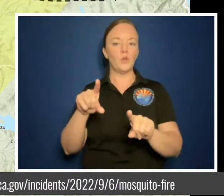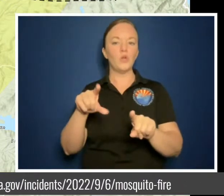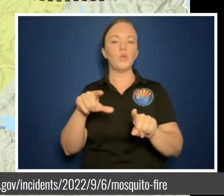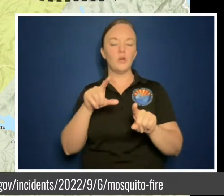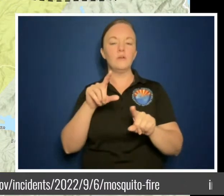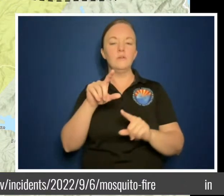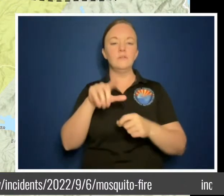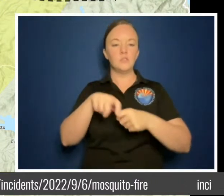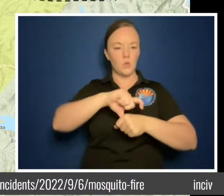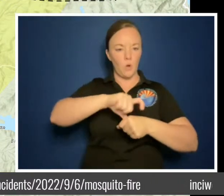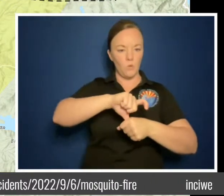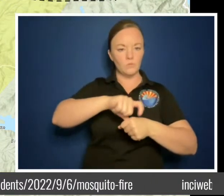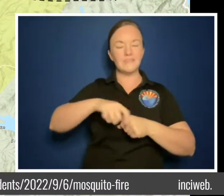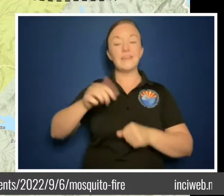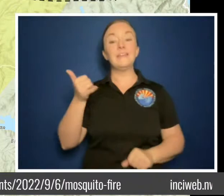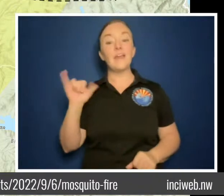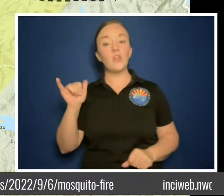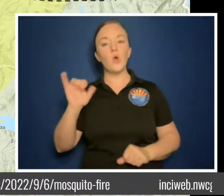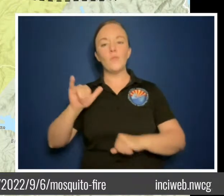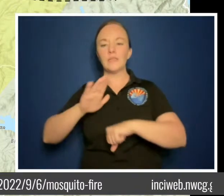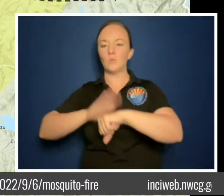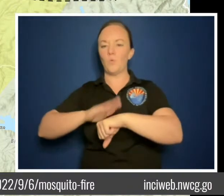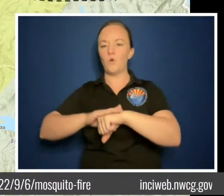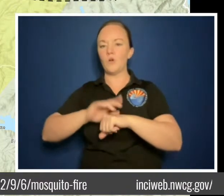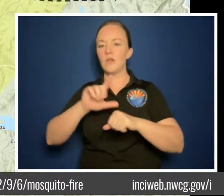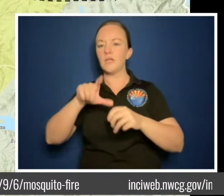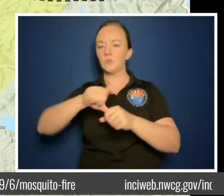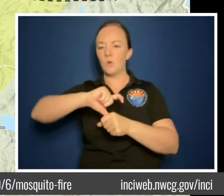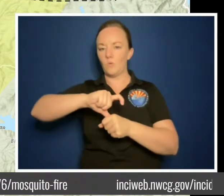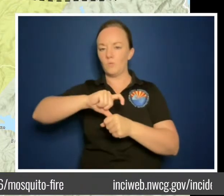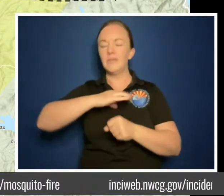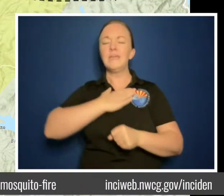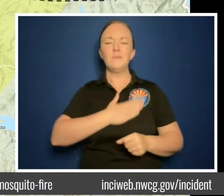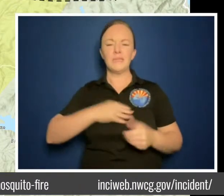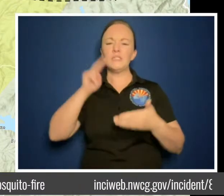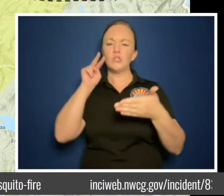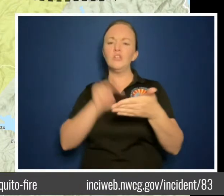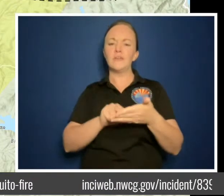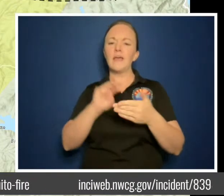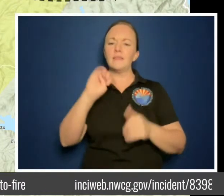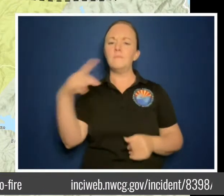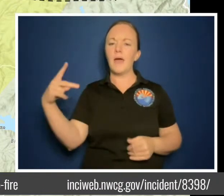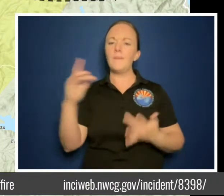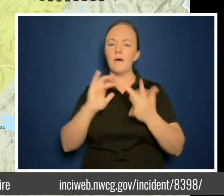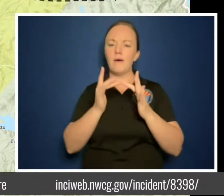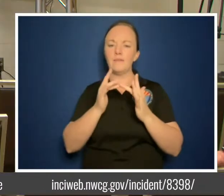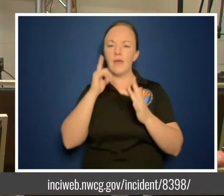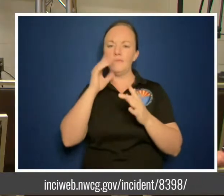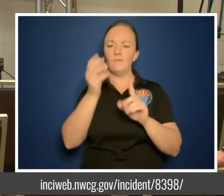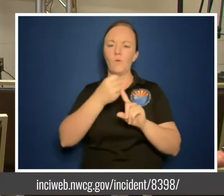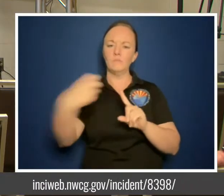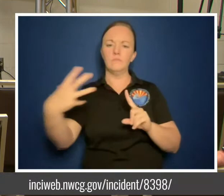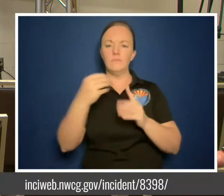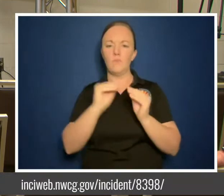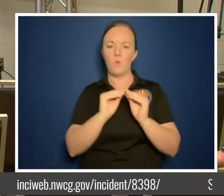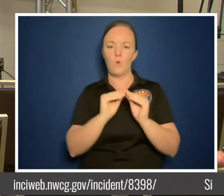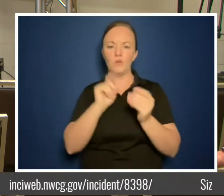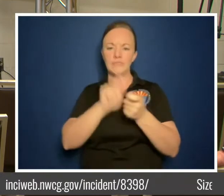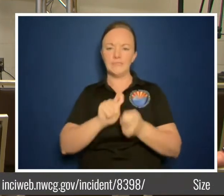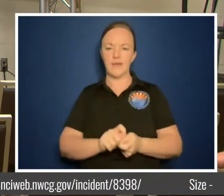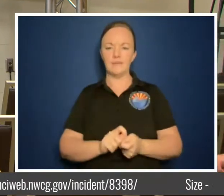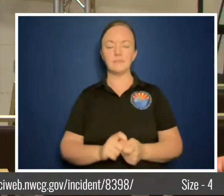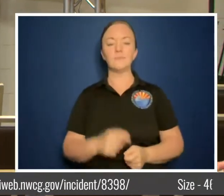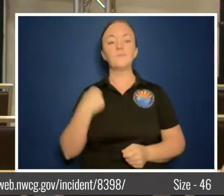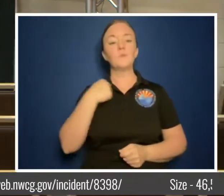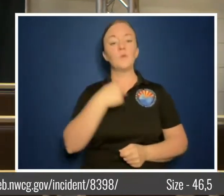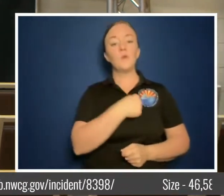evacuation warning zones. Again, please refer to the map for further on that. We've had some questions about permission to